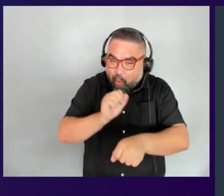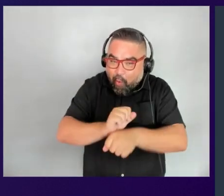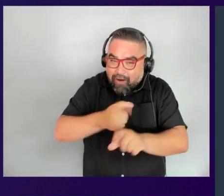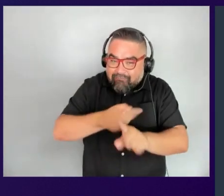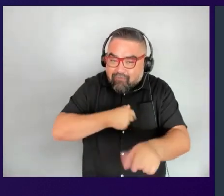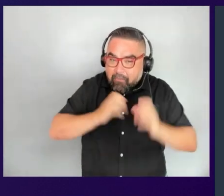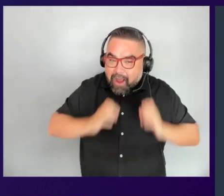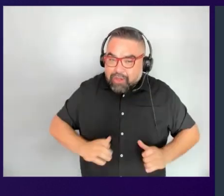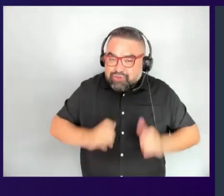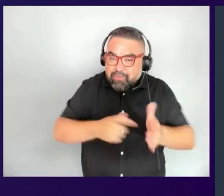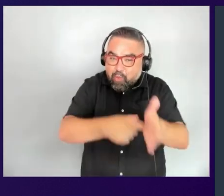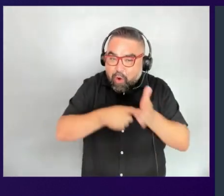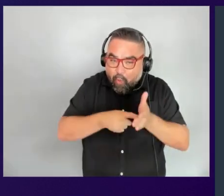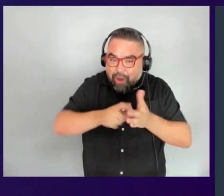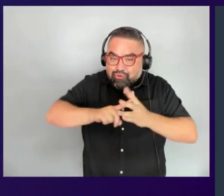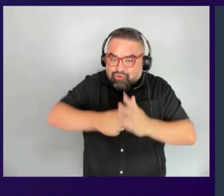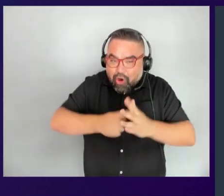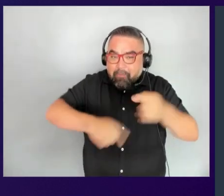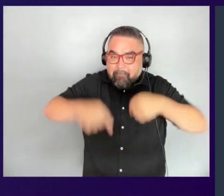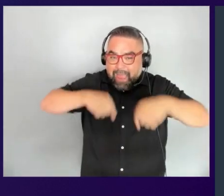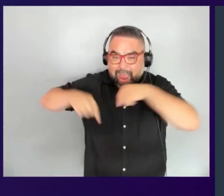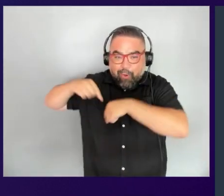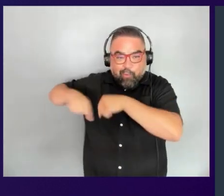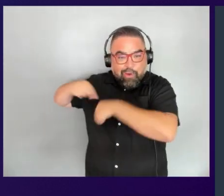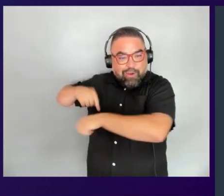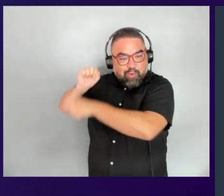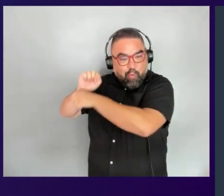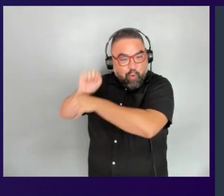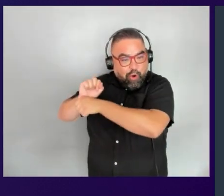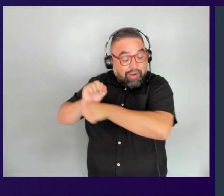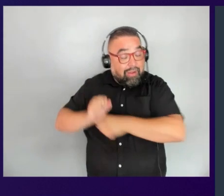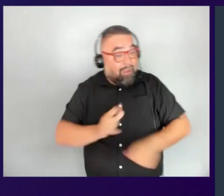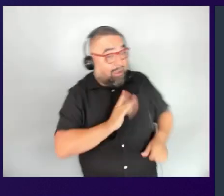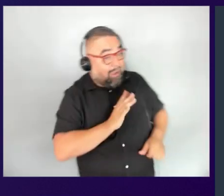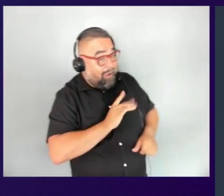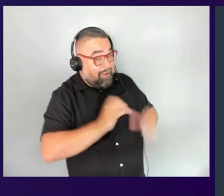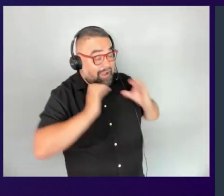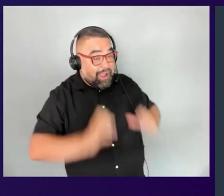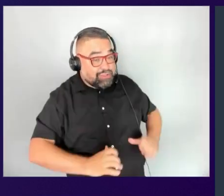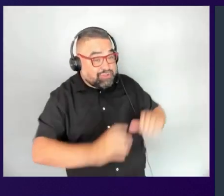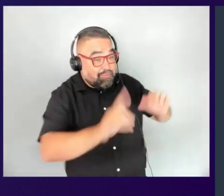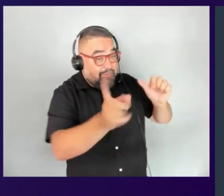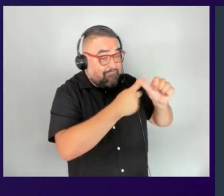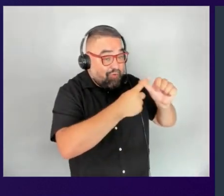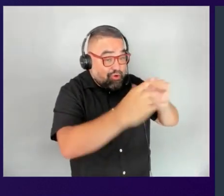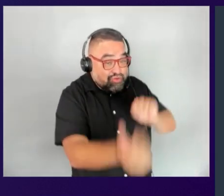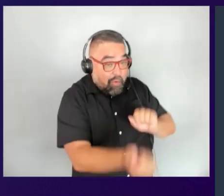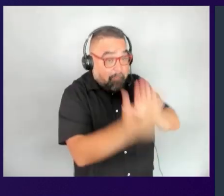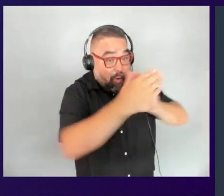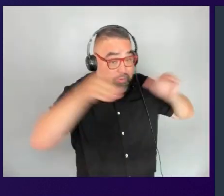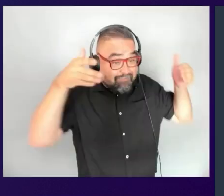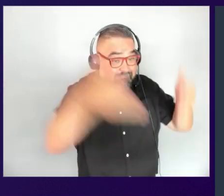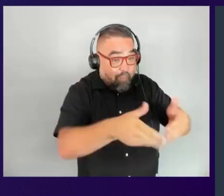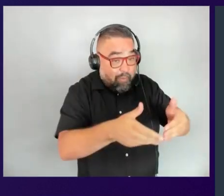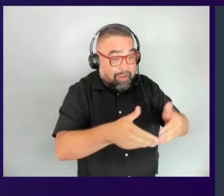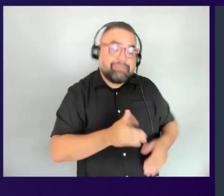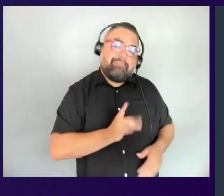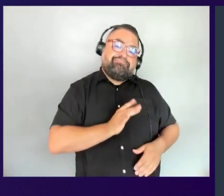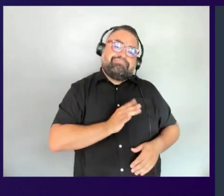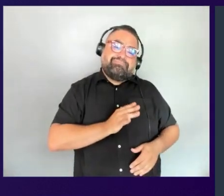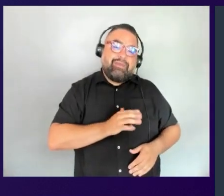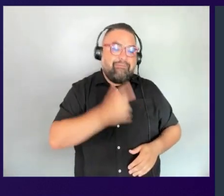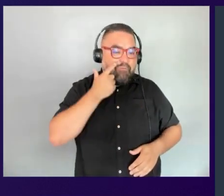requirements. Well, congratulations. It's great to see our customer-first approach in action with continued enhancements happening from Mountpoint for